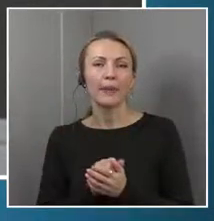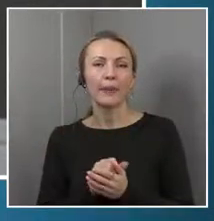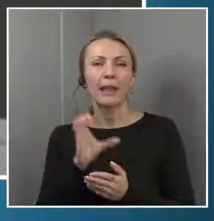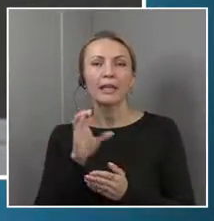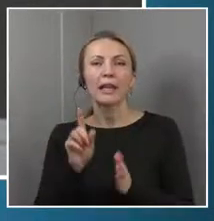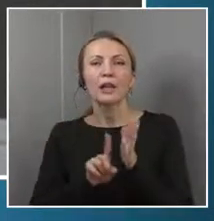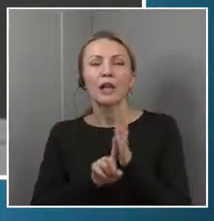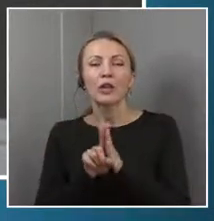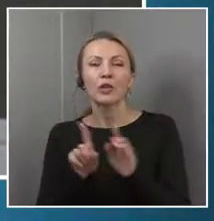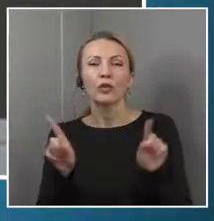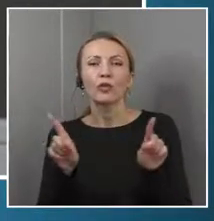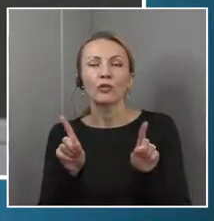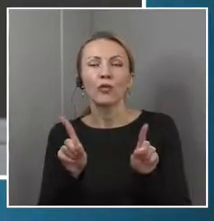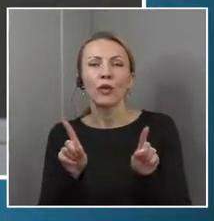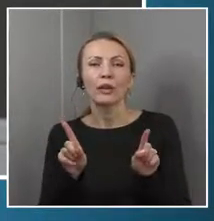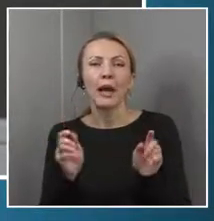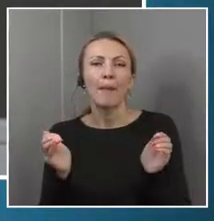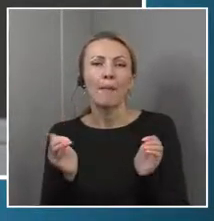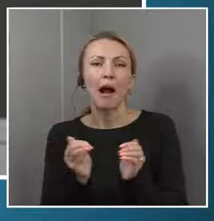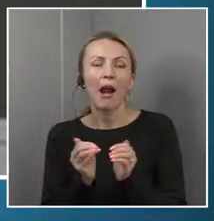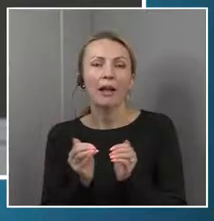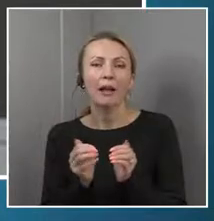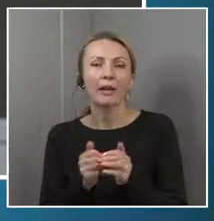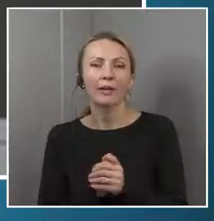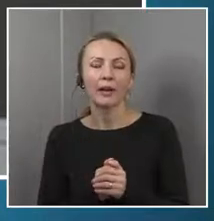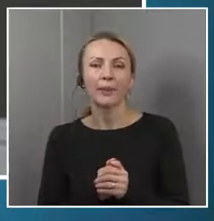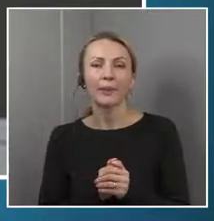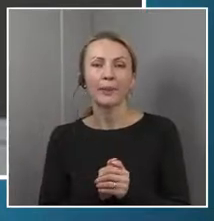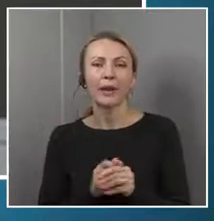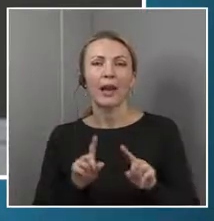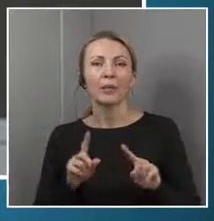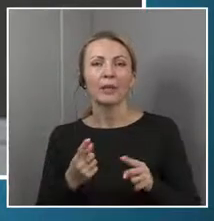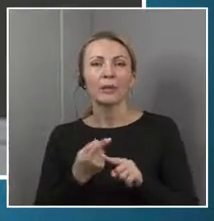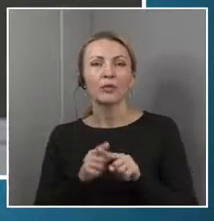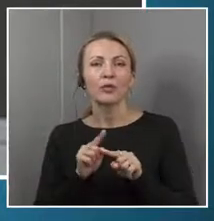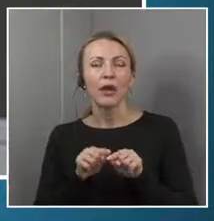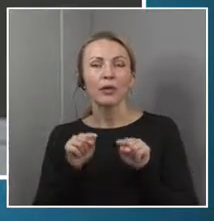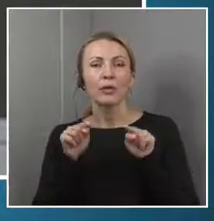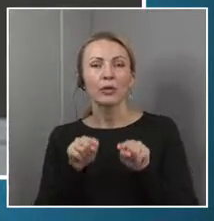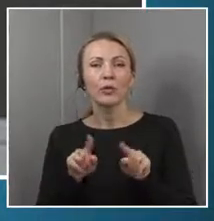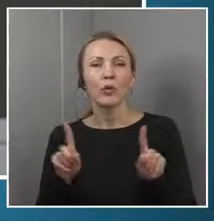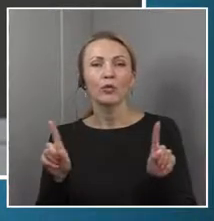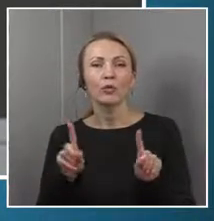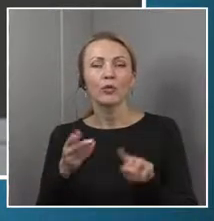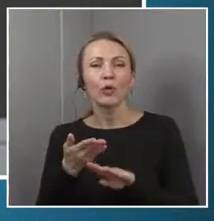Chagall paintings. They all began small,